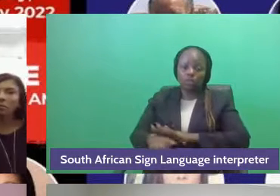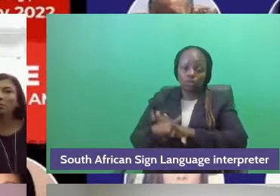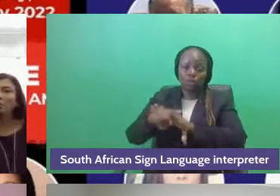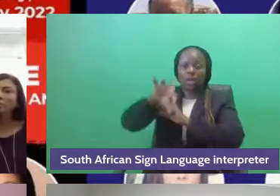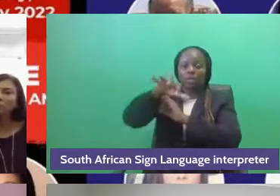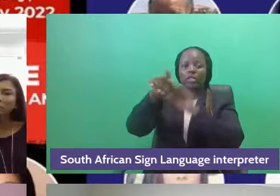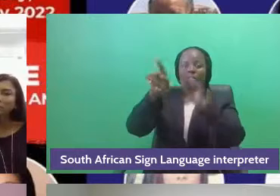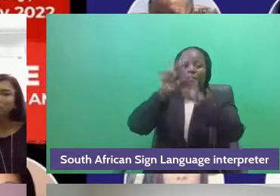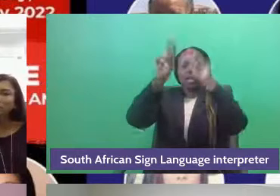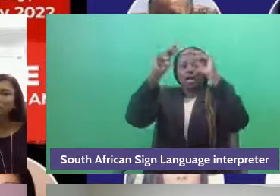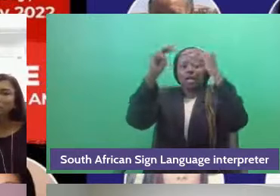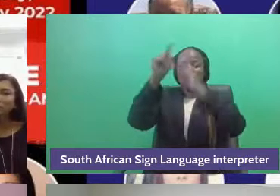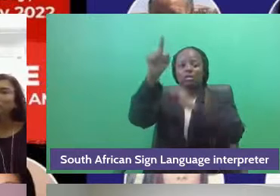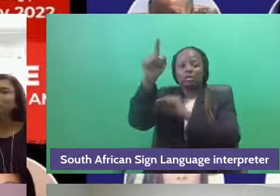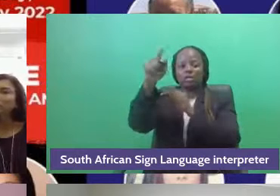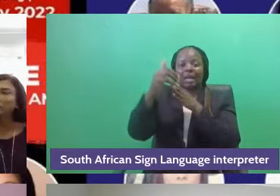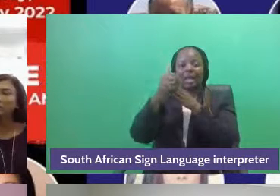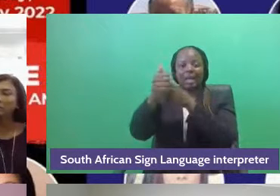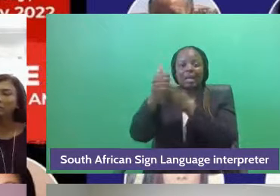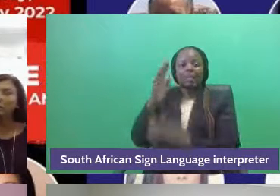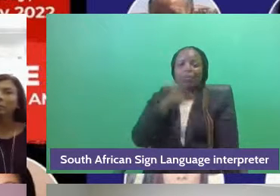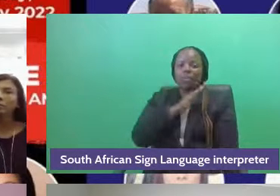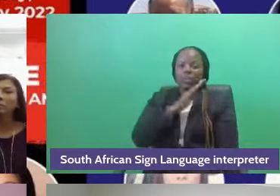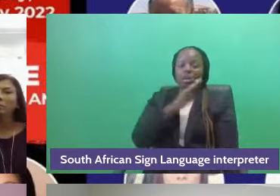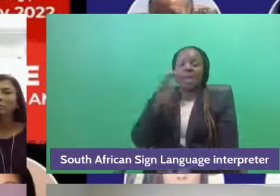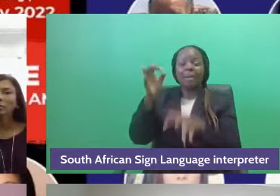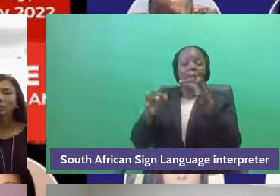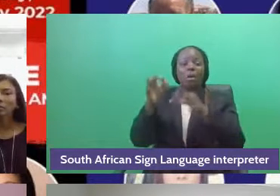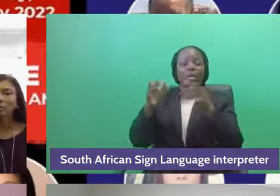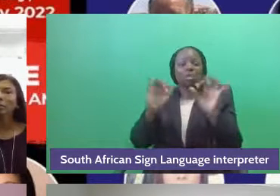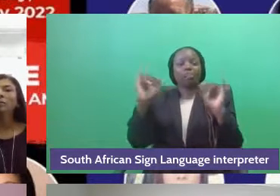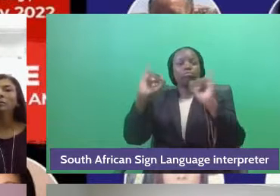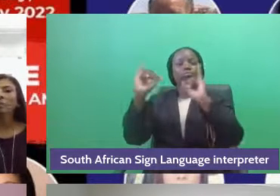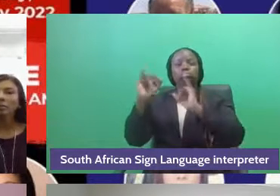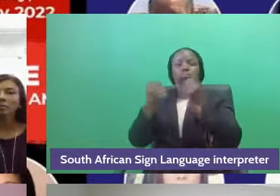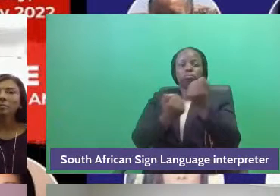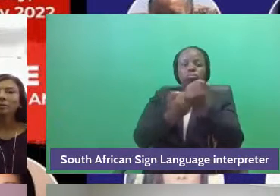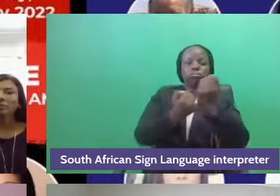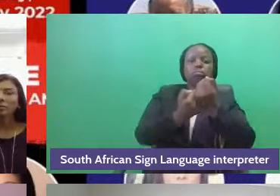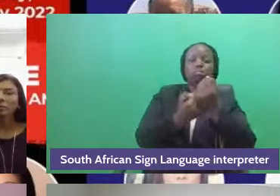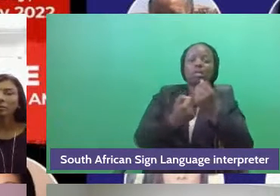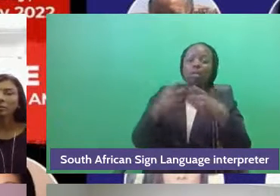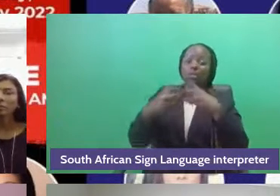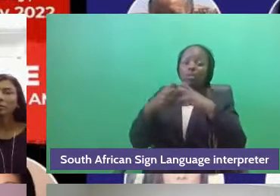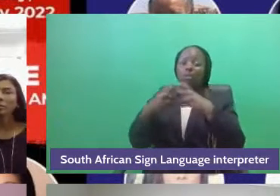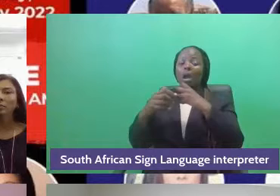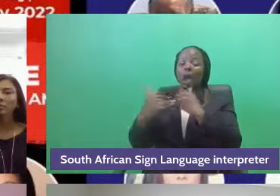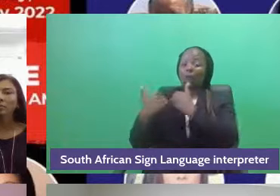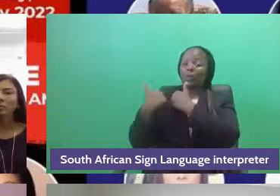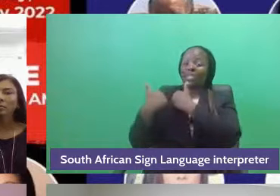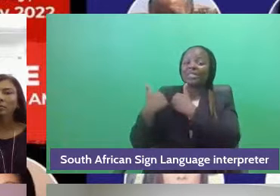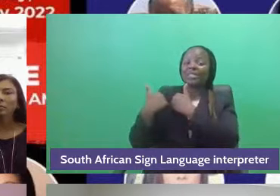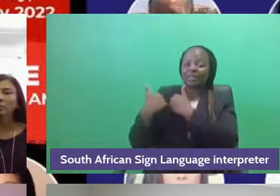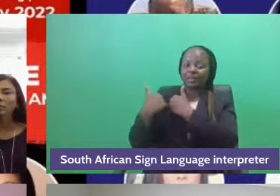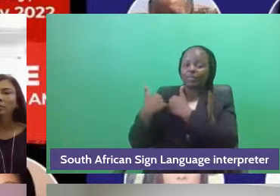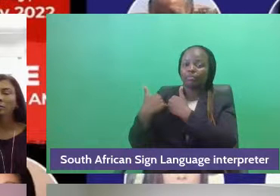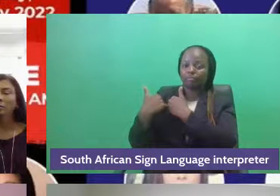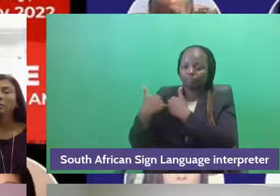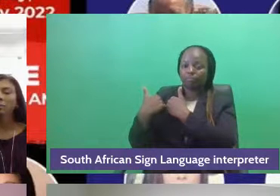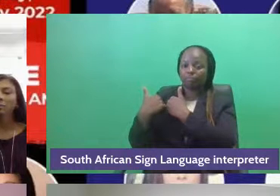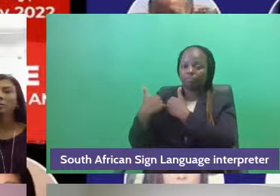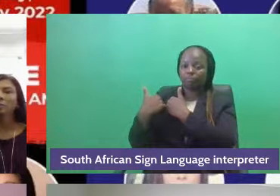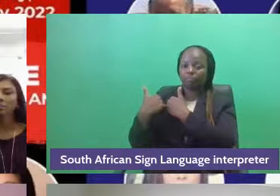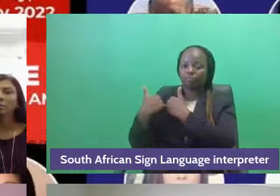the absence of leadership and political will and political support and accountability